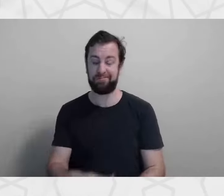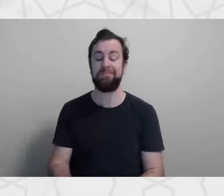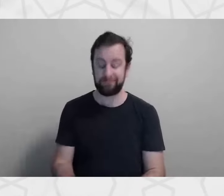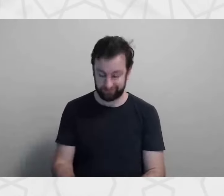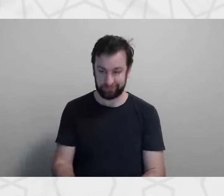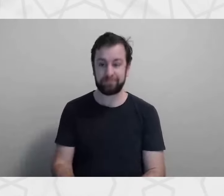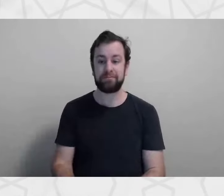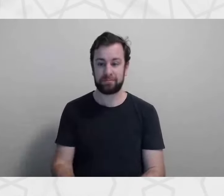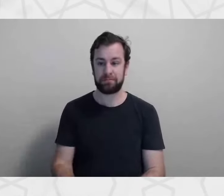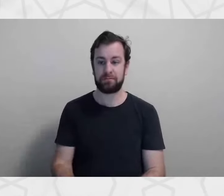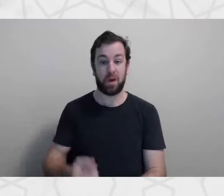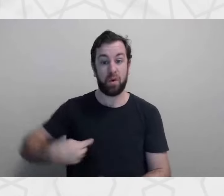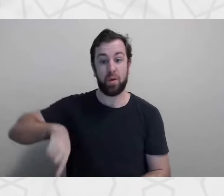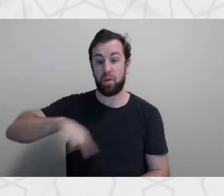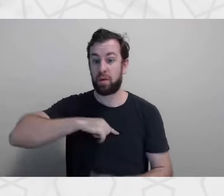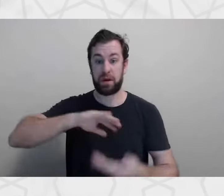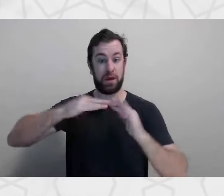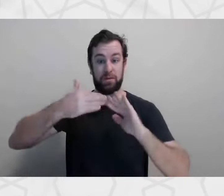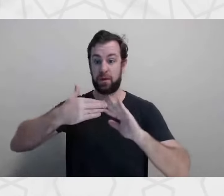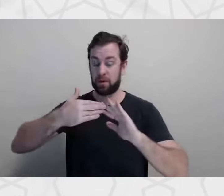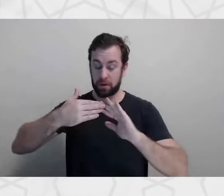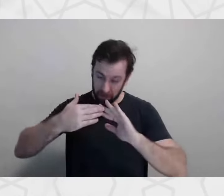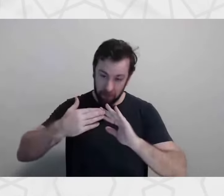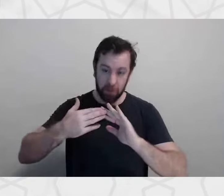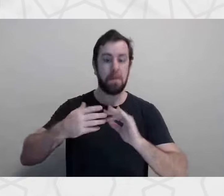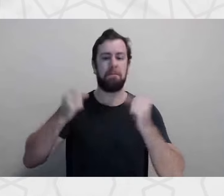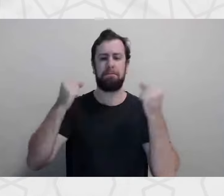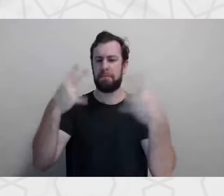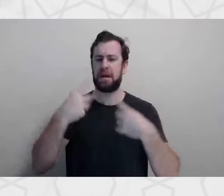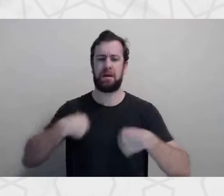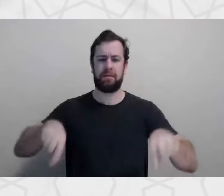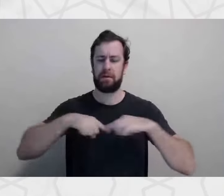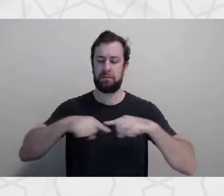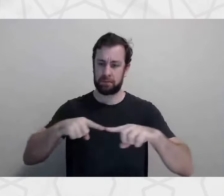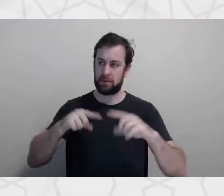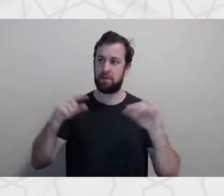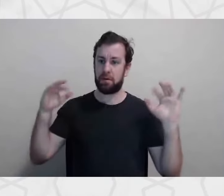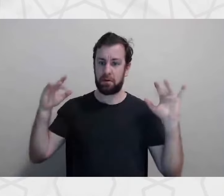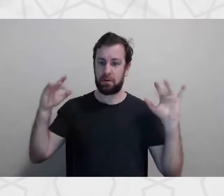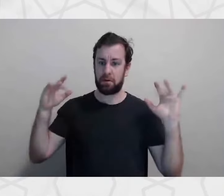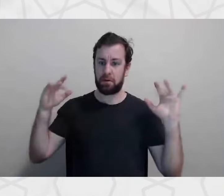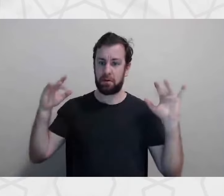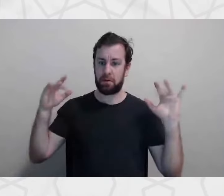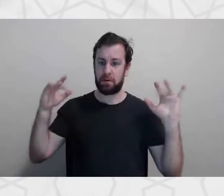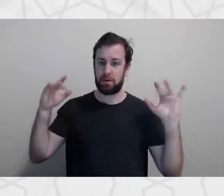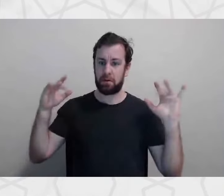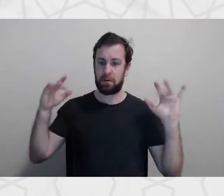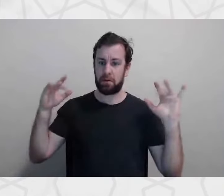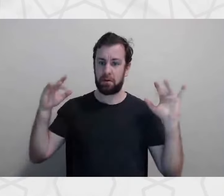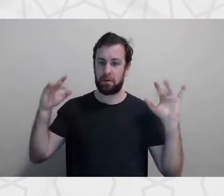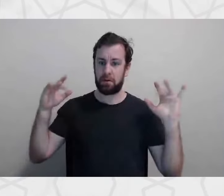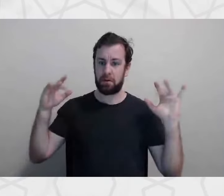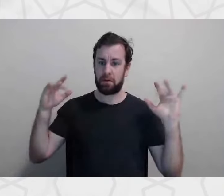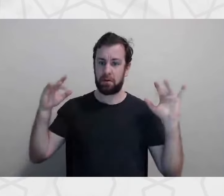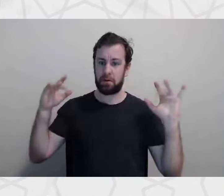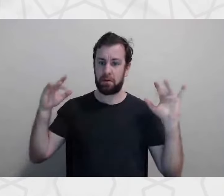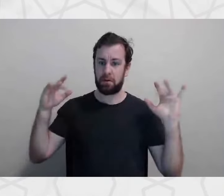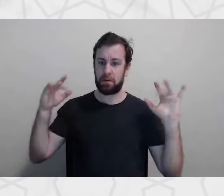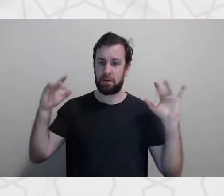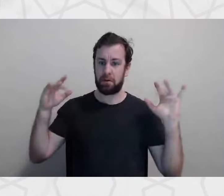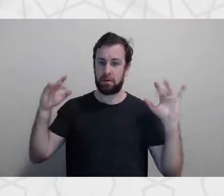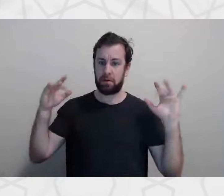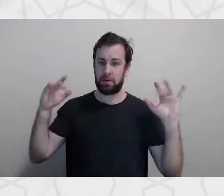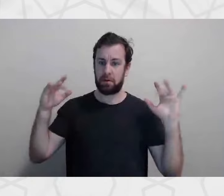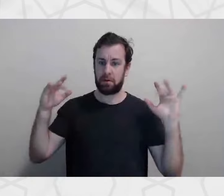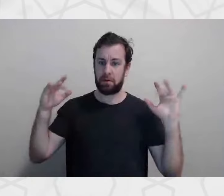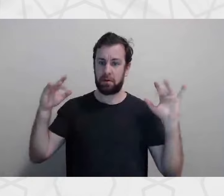And we, as the community, many of us who have come to these lands from other parts of the world, we feel that